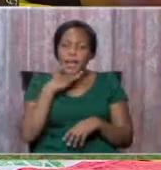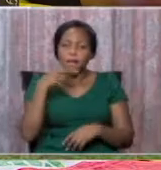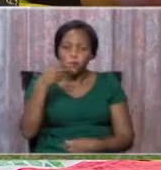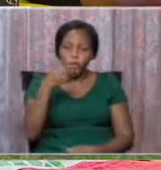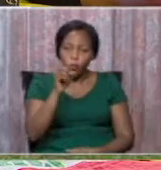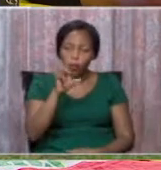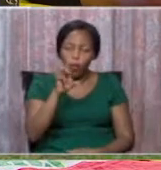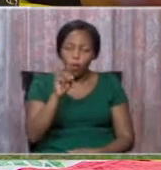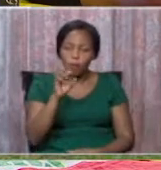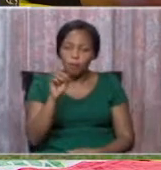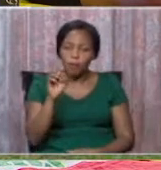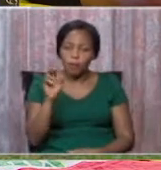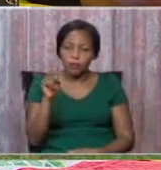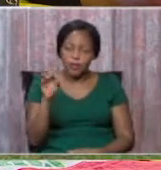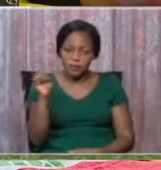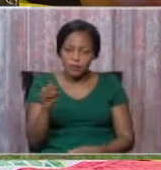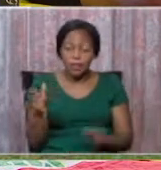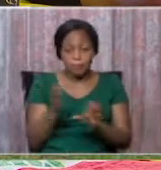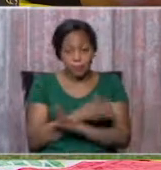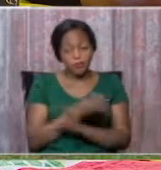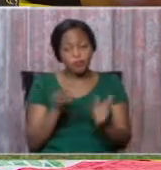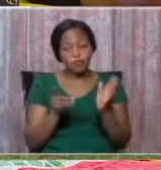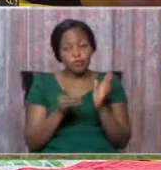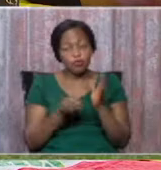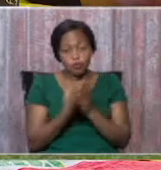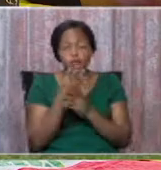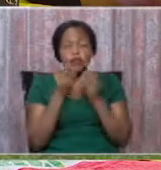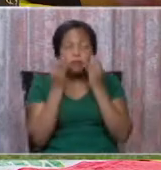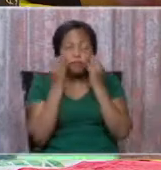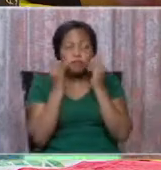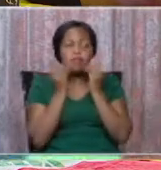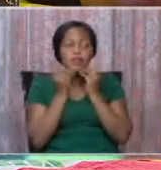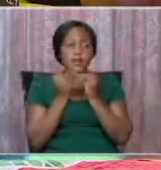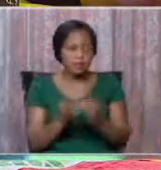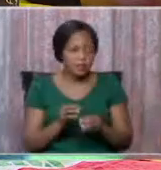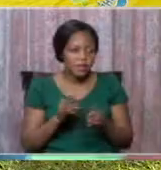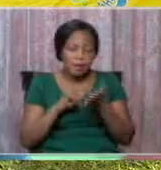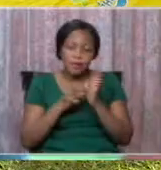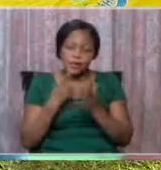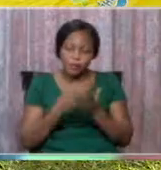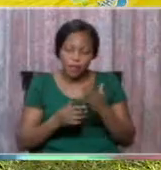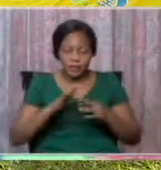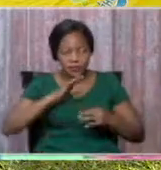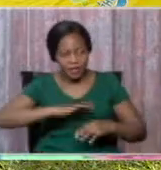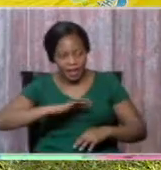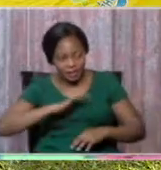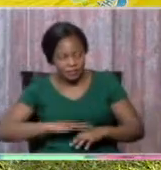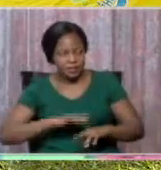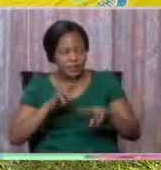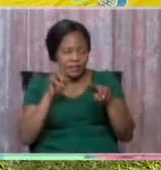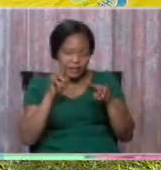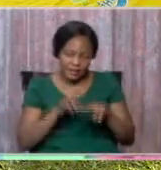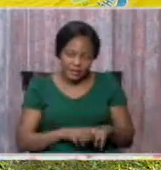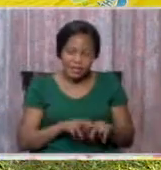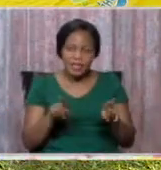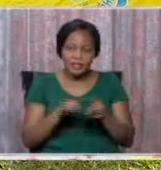come. But the more you exercise, the more testosterone you're going to pour out. I just want you to know that